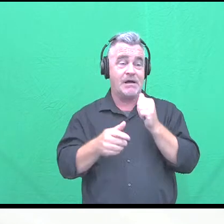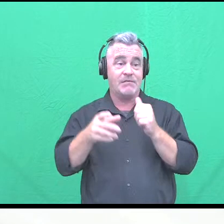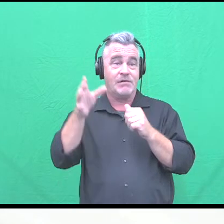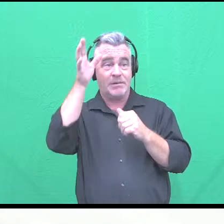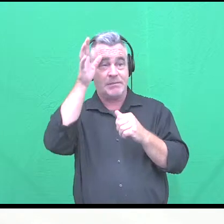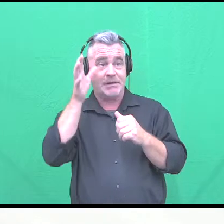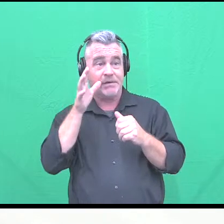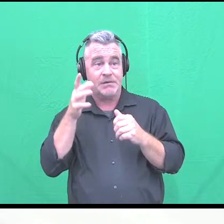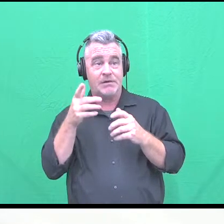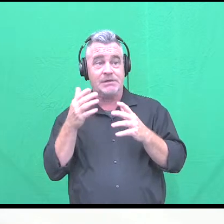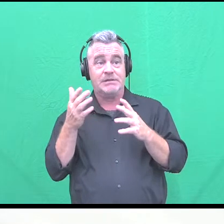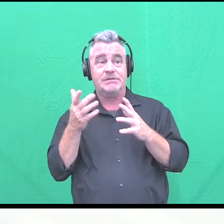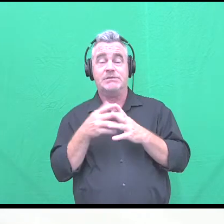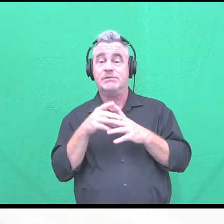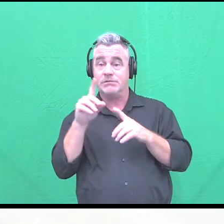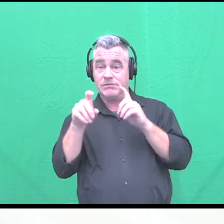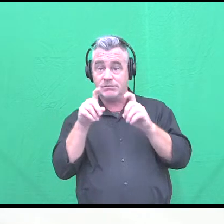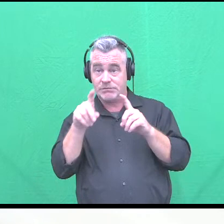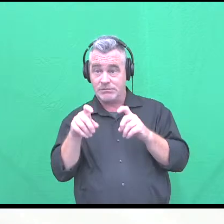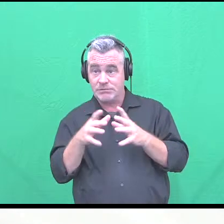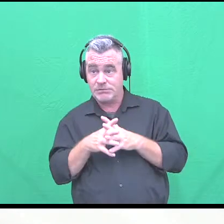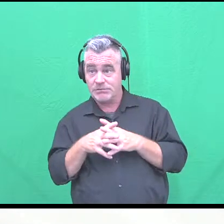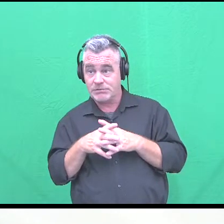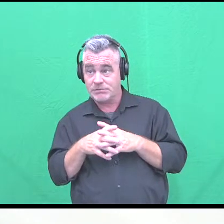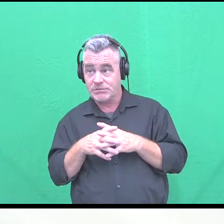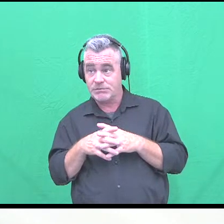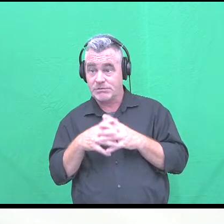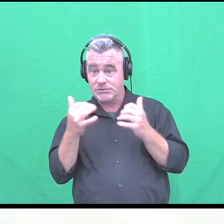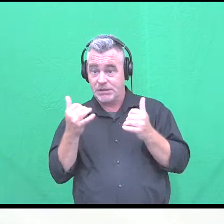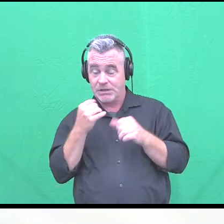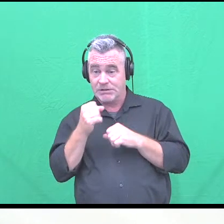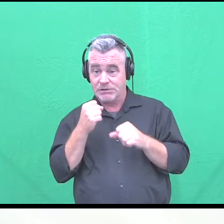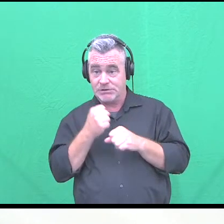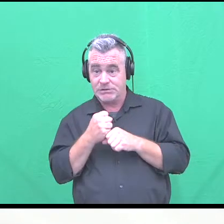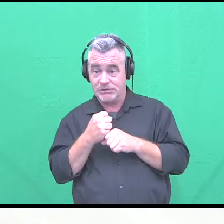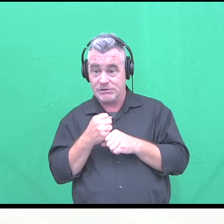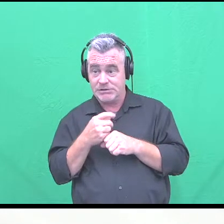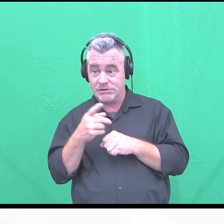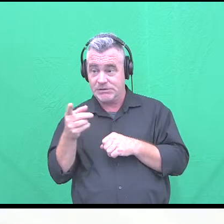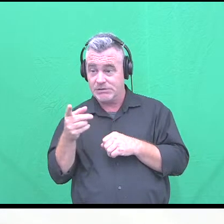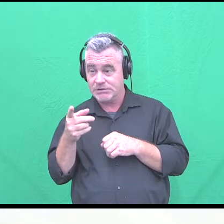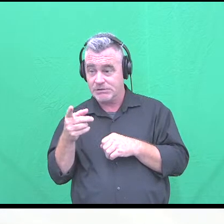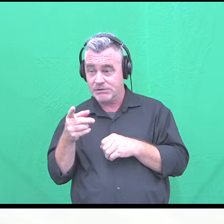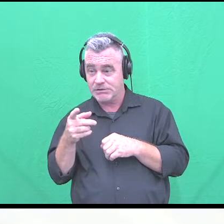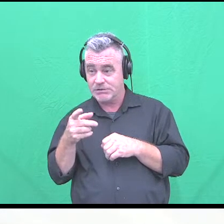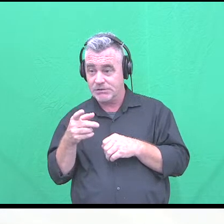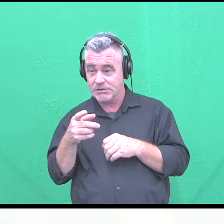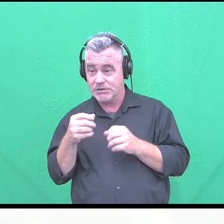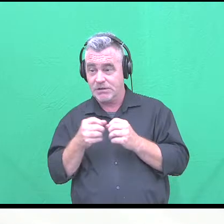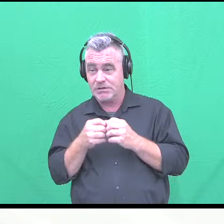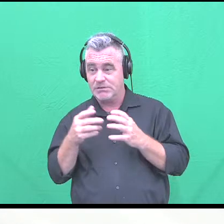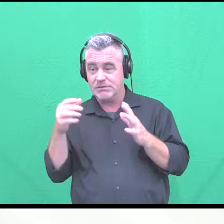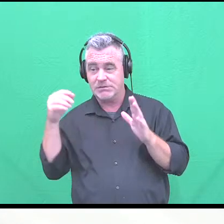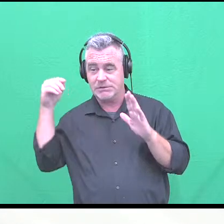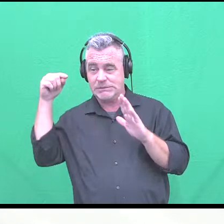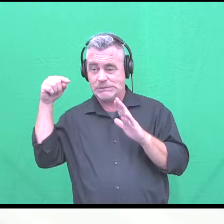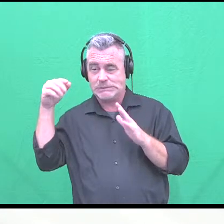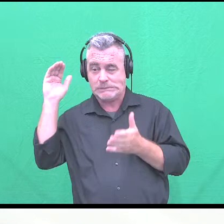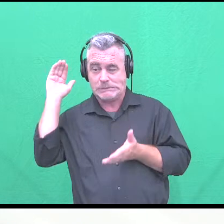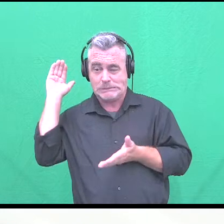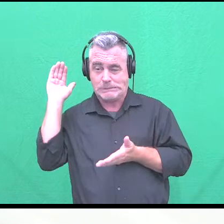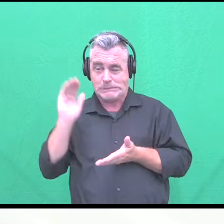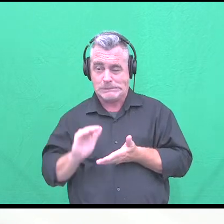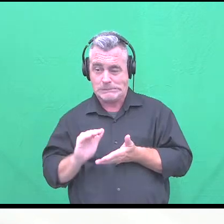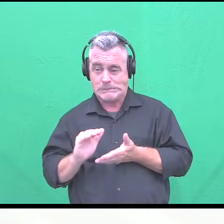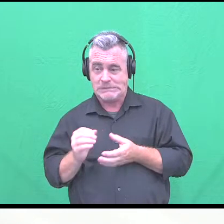we did do it this year. It's pretty much, of course, participation was way down, but the